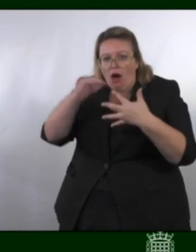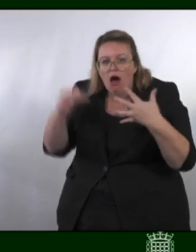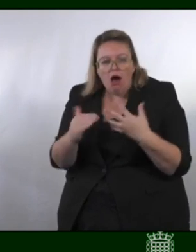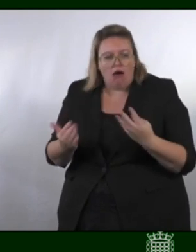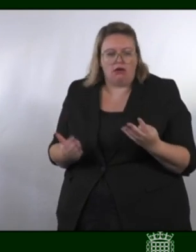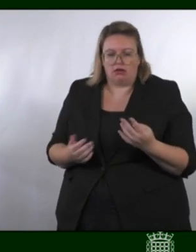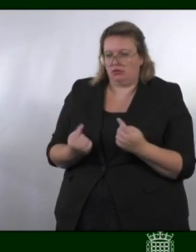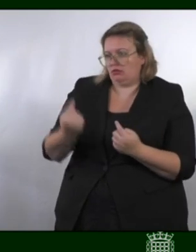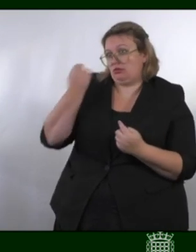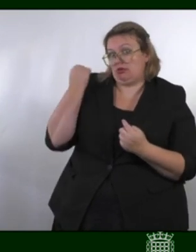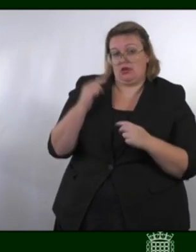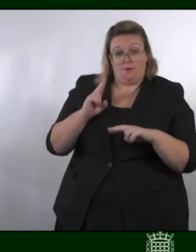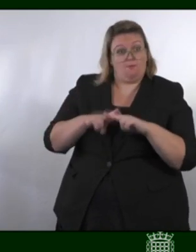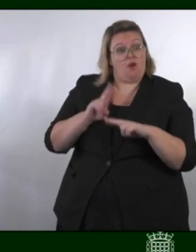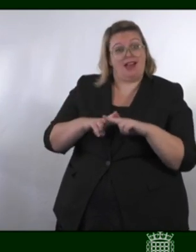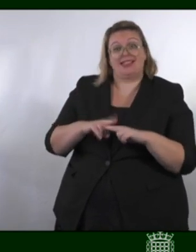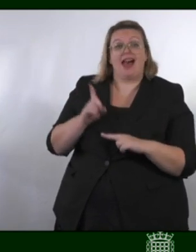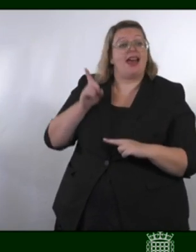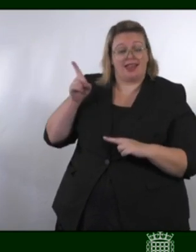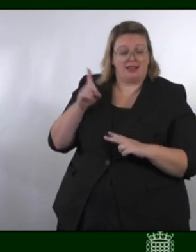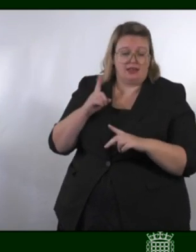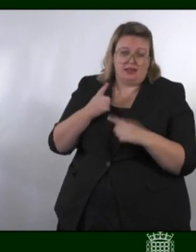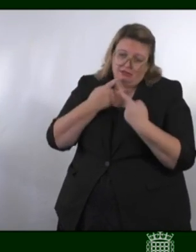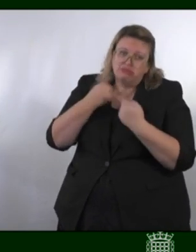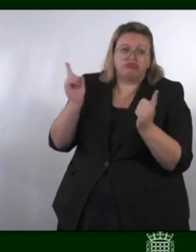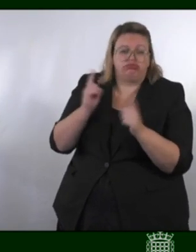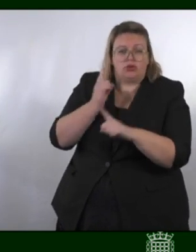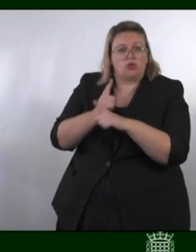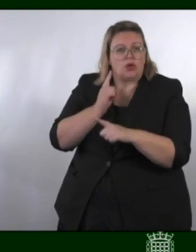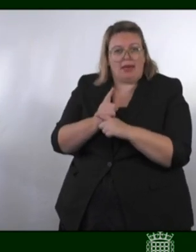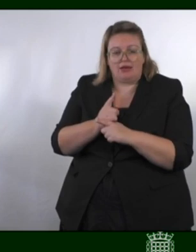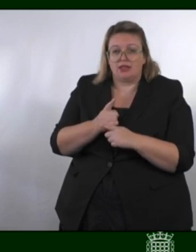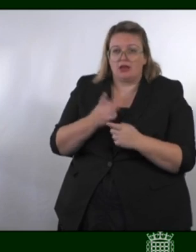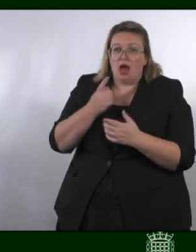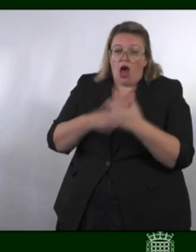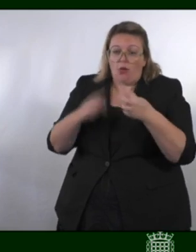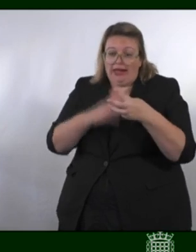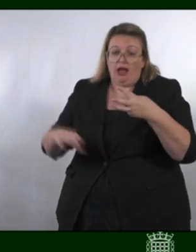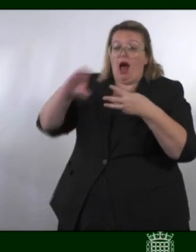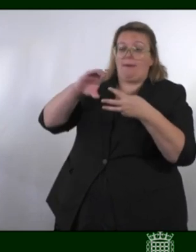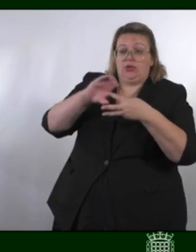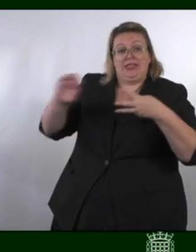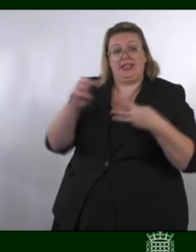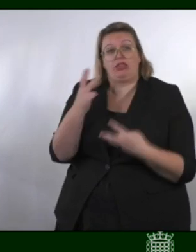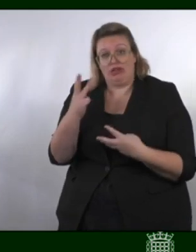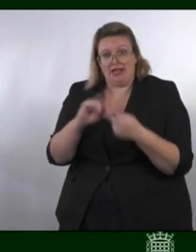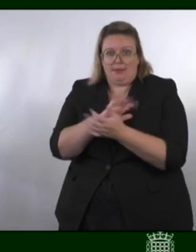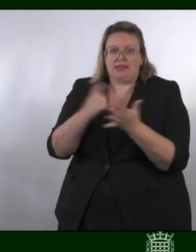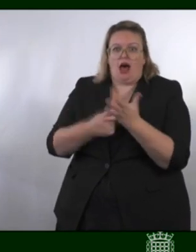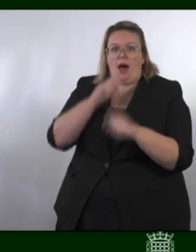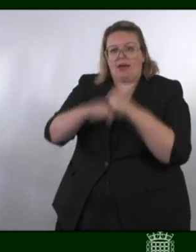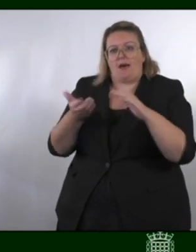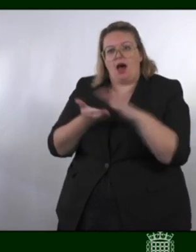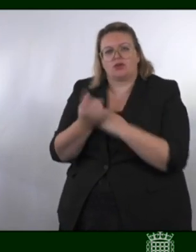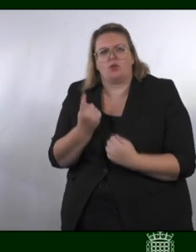its own certainly isn't enough to get the R rate below 1. On the same day, the Prime Minister himself said there was only